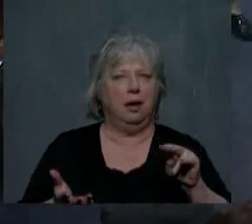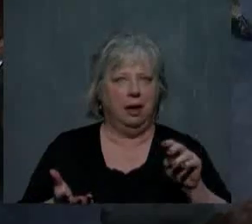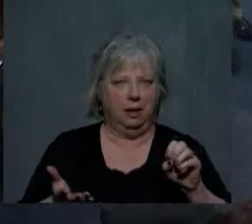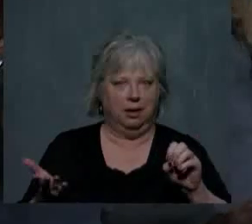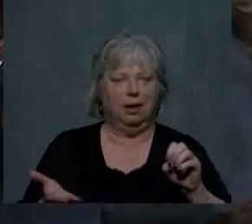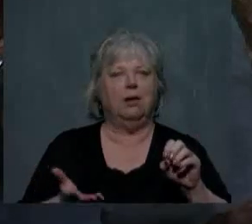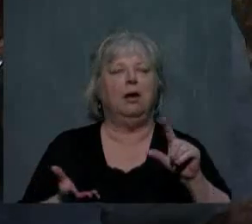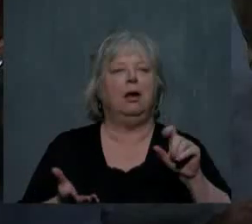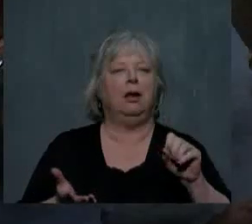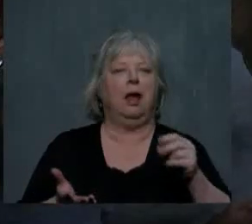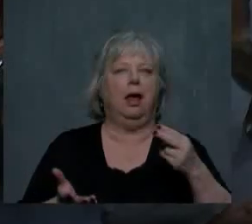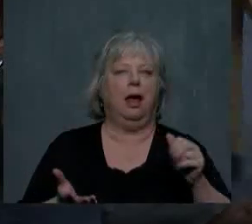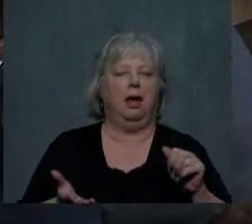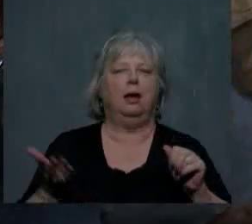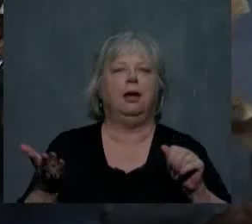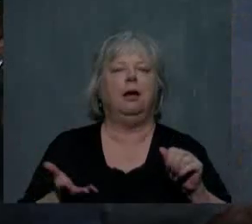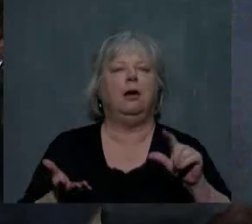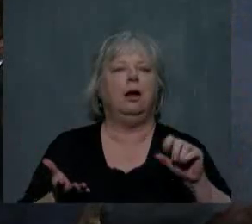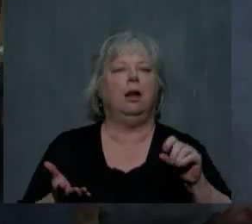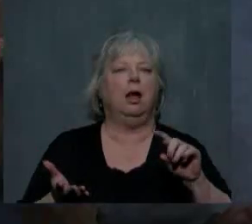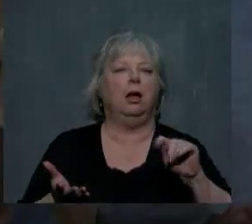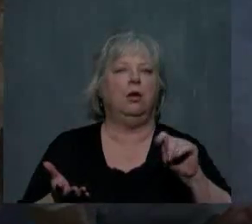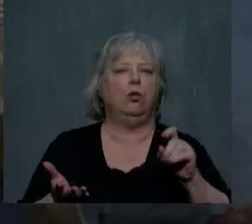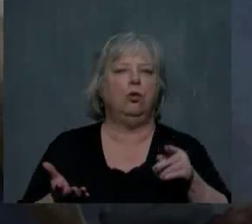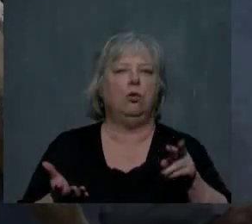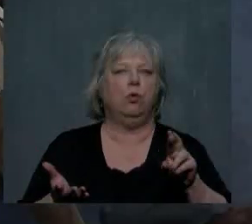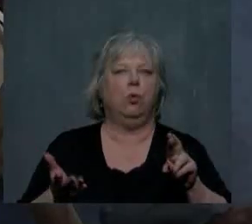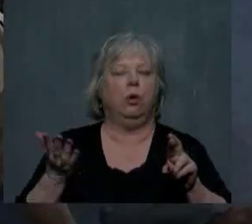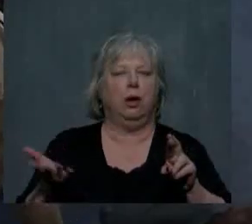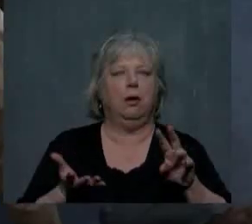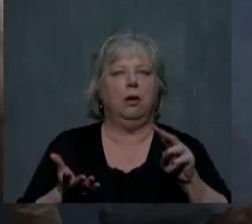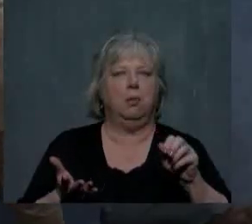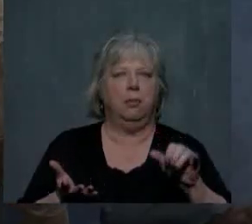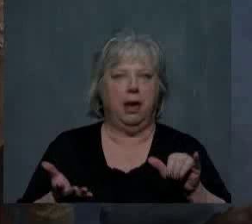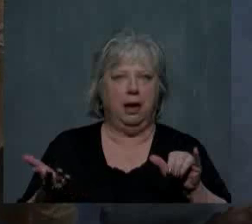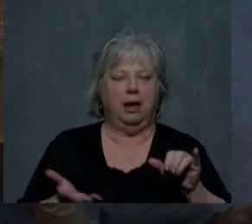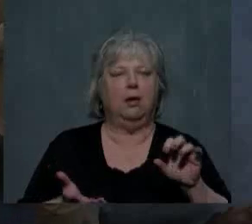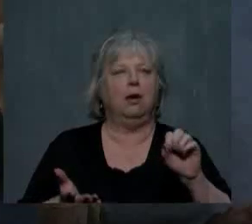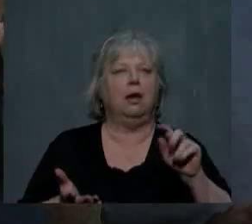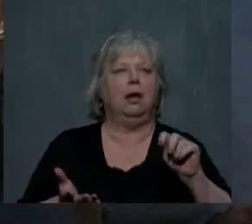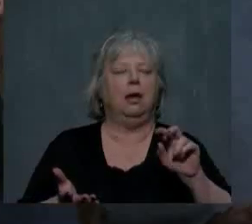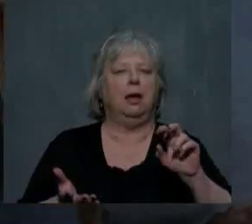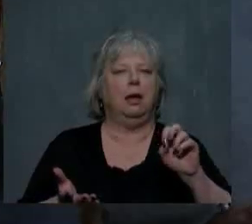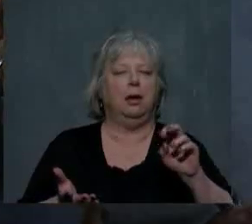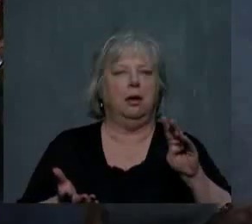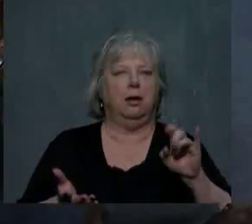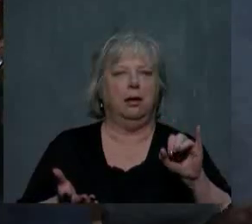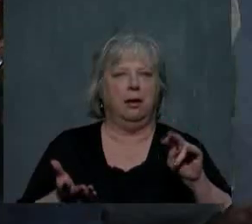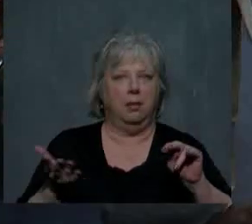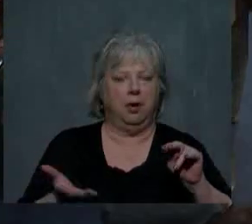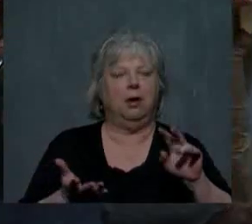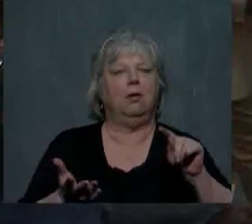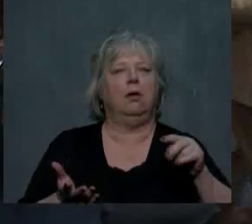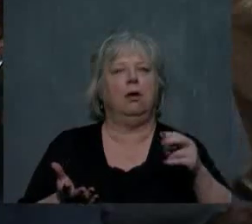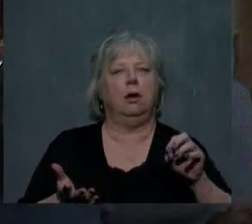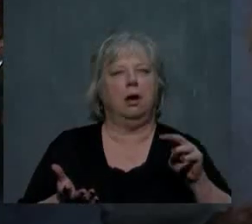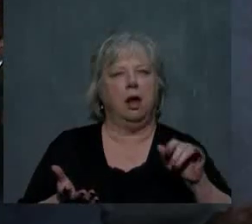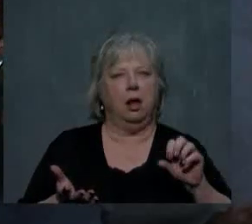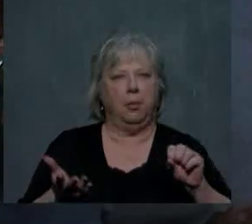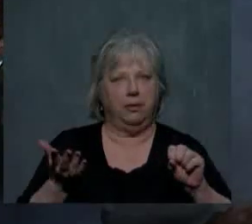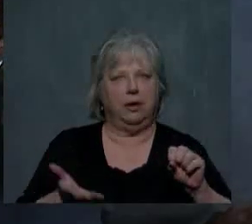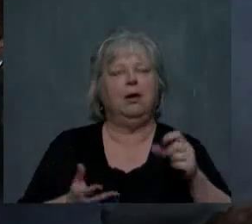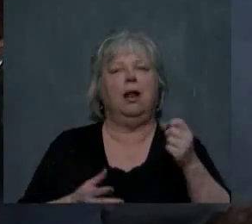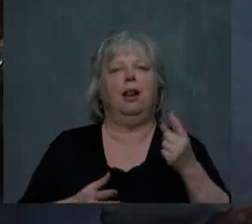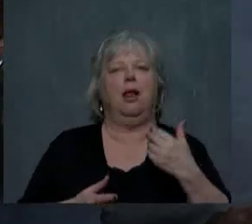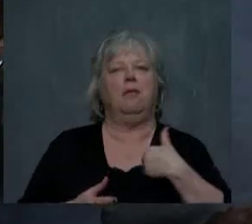Here. Commissioner Leahy? Here. Commissioner Latour? Here. Commissioner May? Here. Commissioner Stebbins? Here. Commissioner Thomas? Here. You have 11